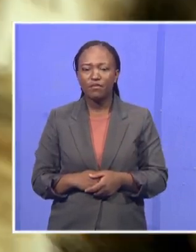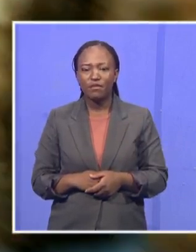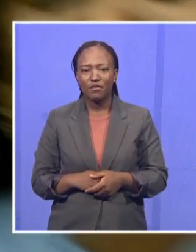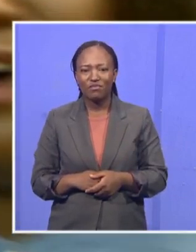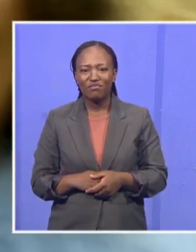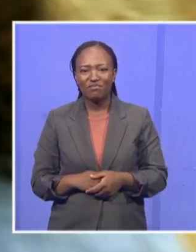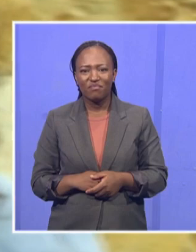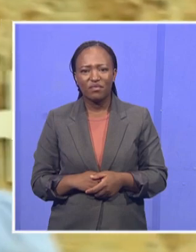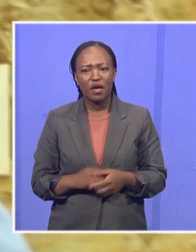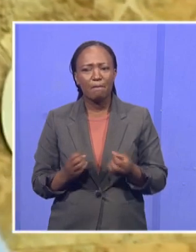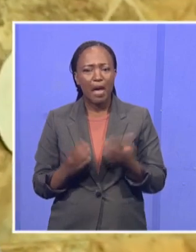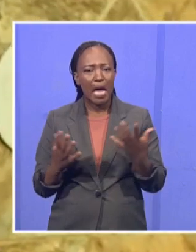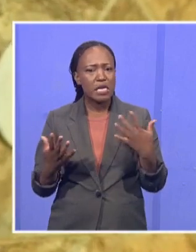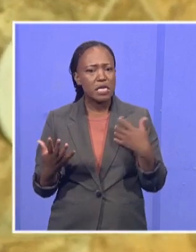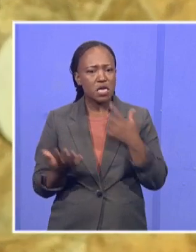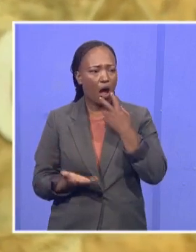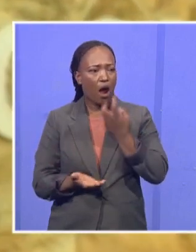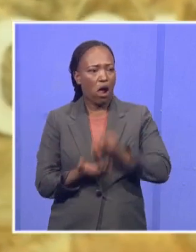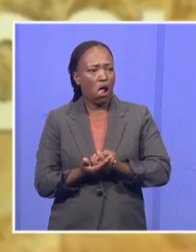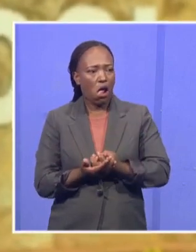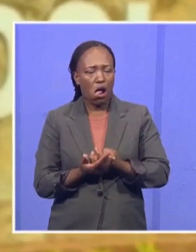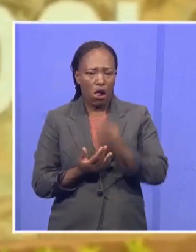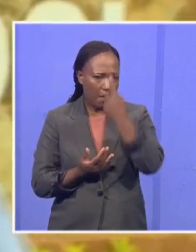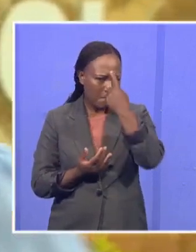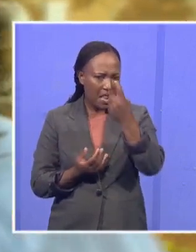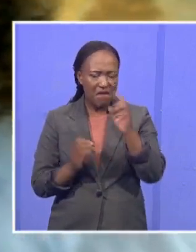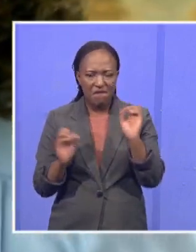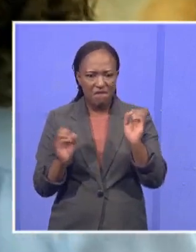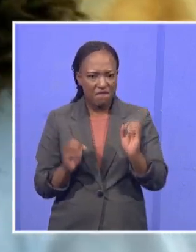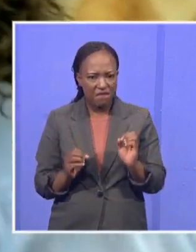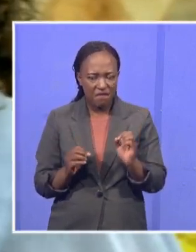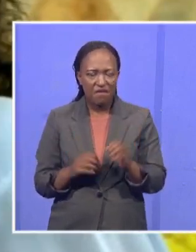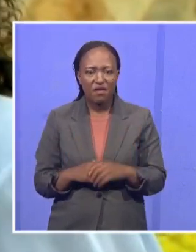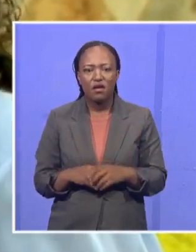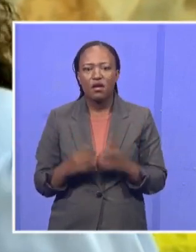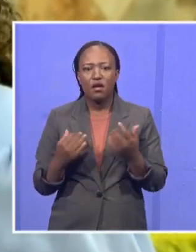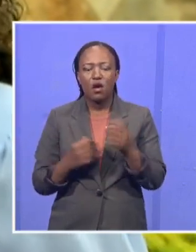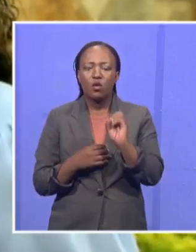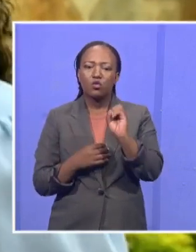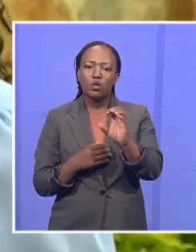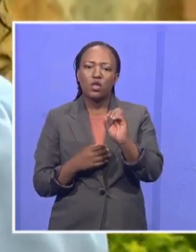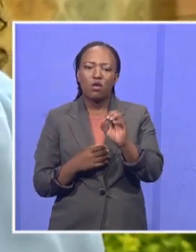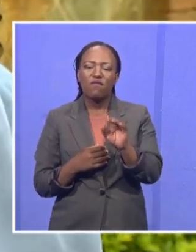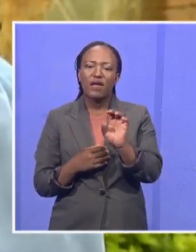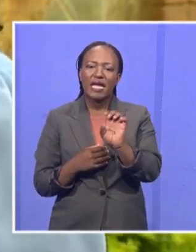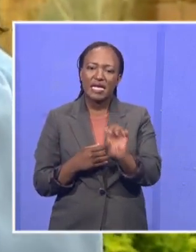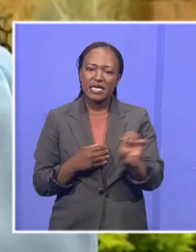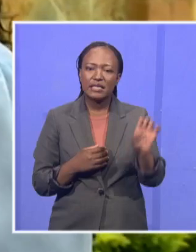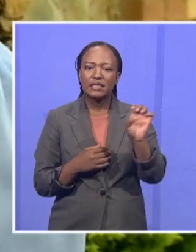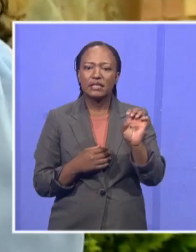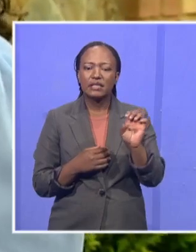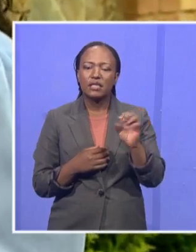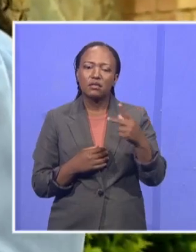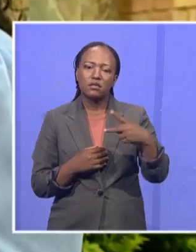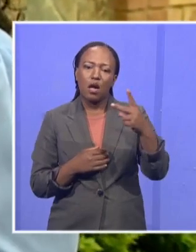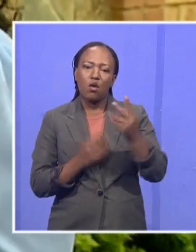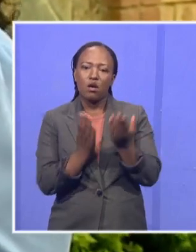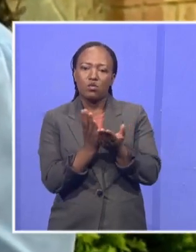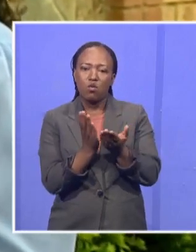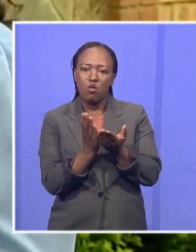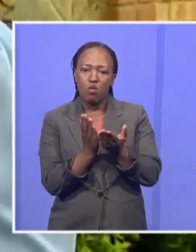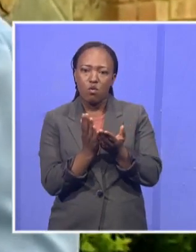in disbelief. Now, as I mentioned earlier, we are at the Soshanguve East Secondary School. It